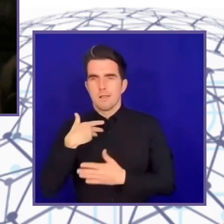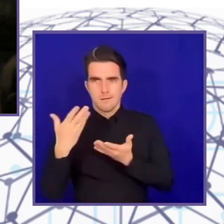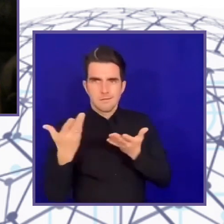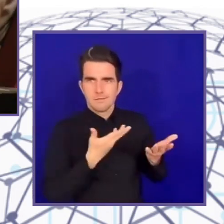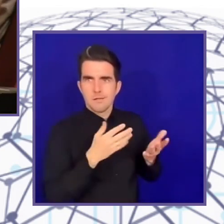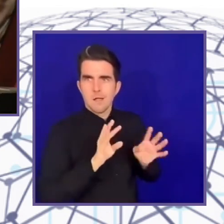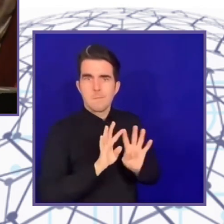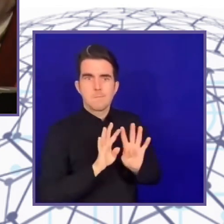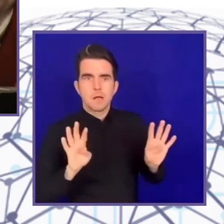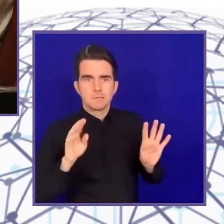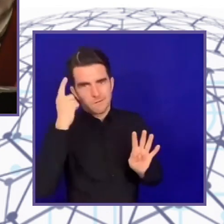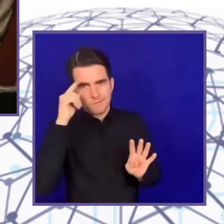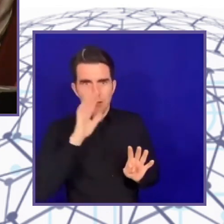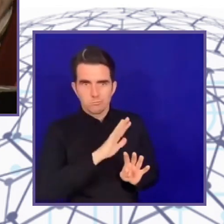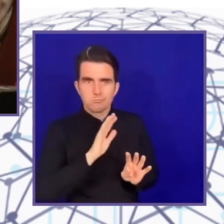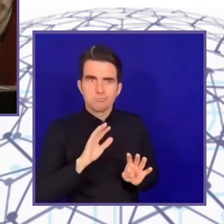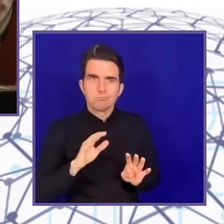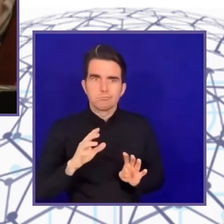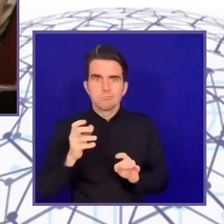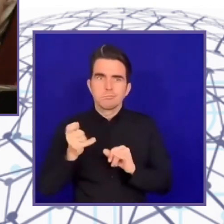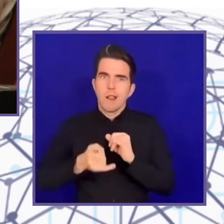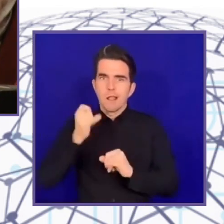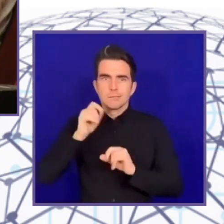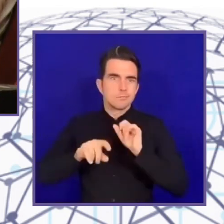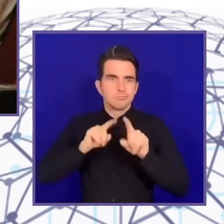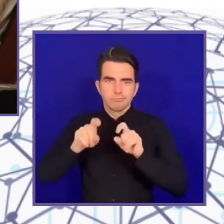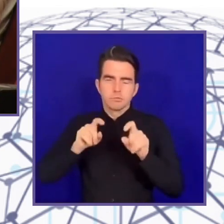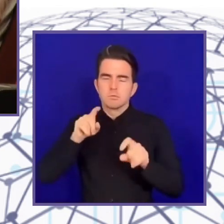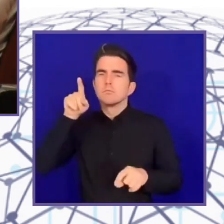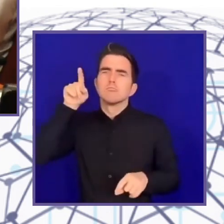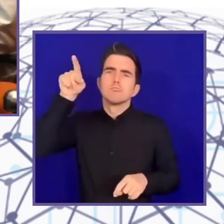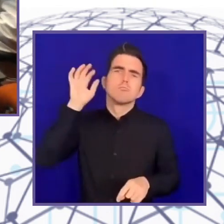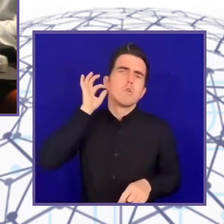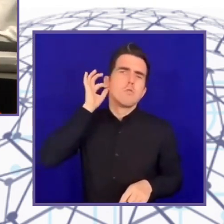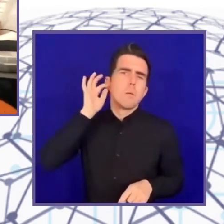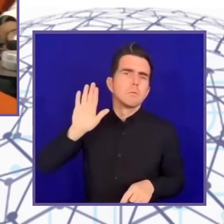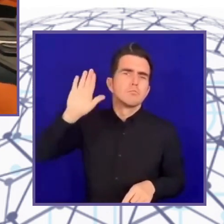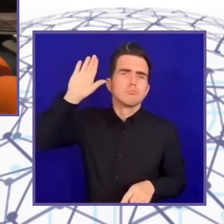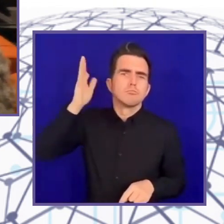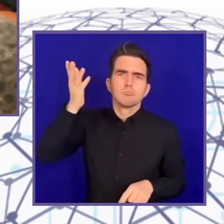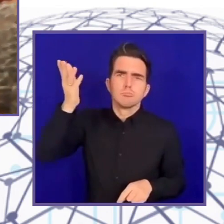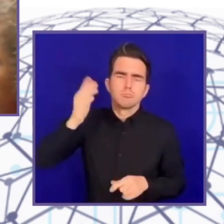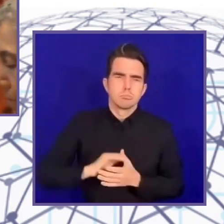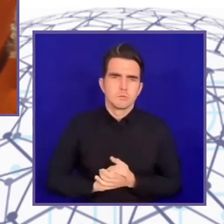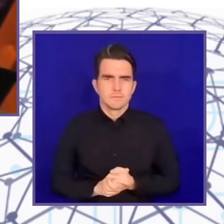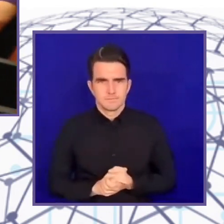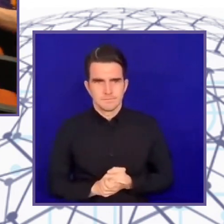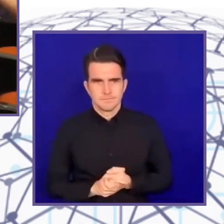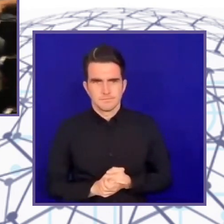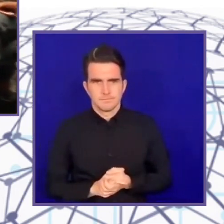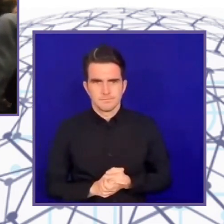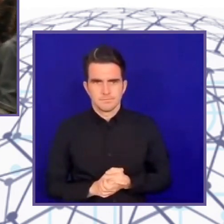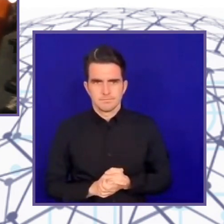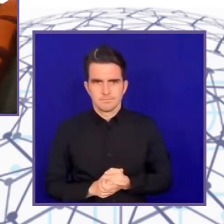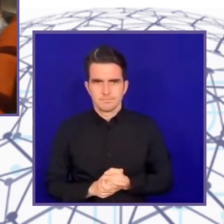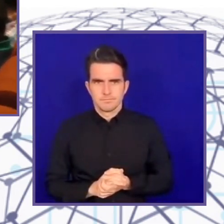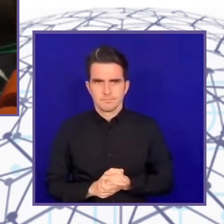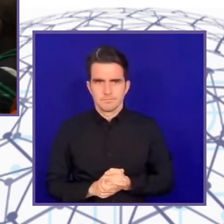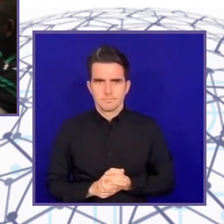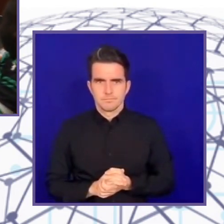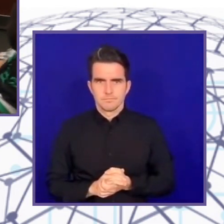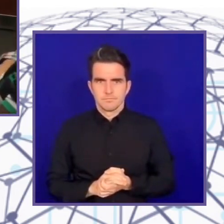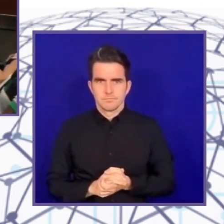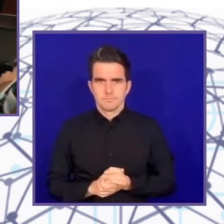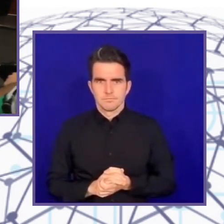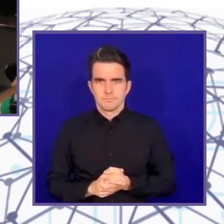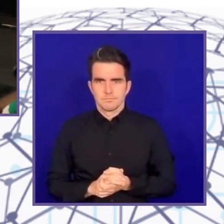No? I imagined the woman with her hand up. Okay. Do you want to go, and then I'll finish up, or does anyone want to go? Are you going to answer